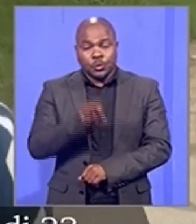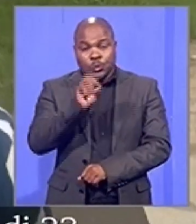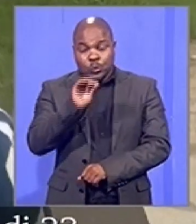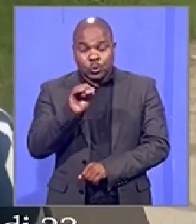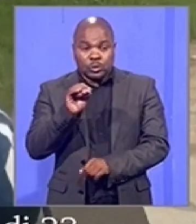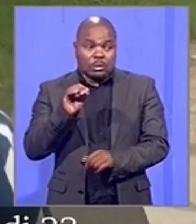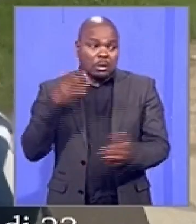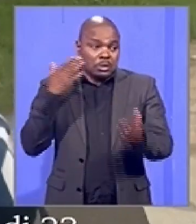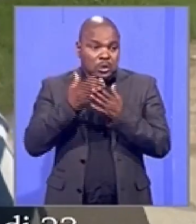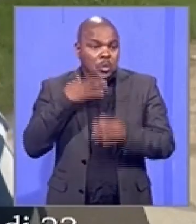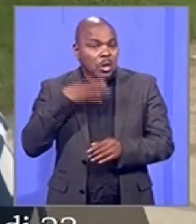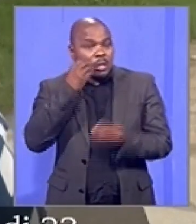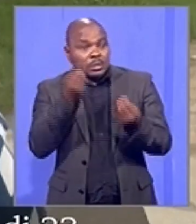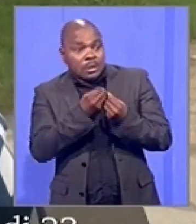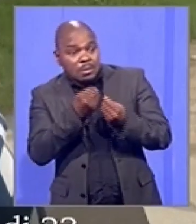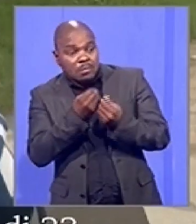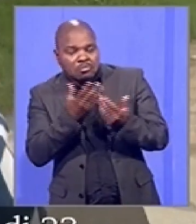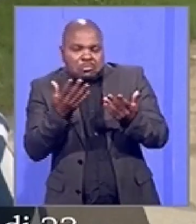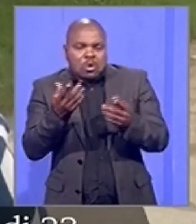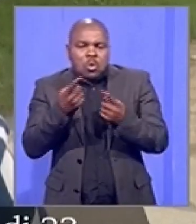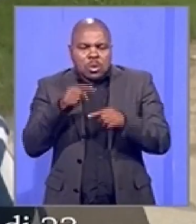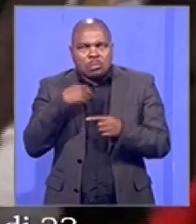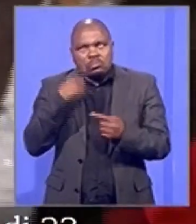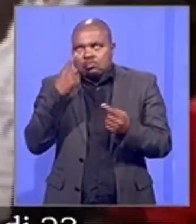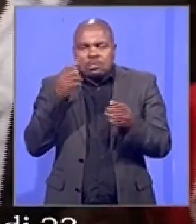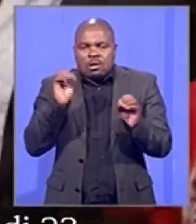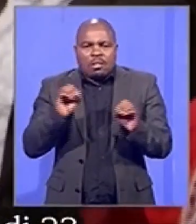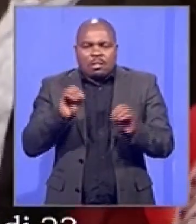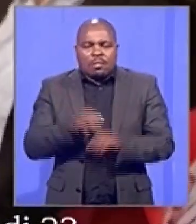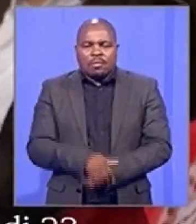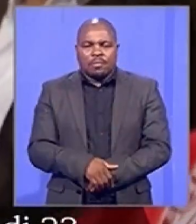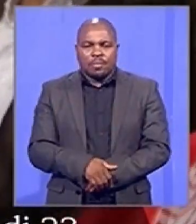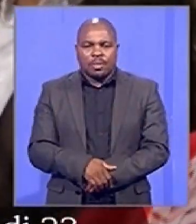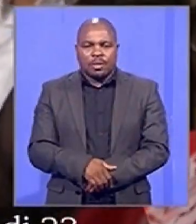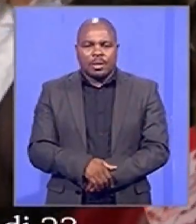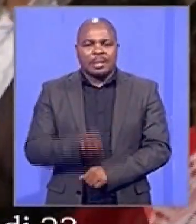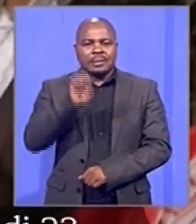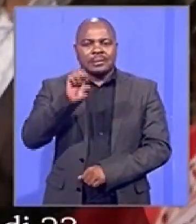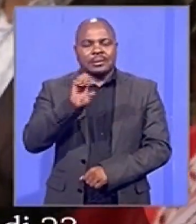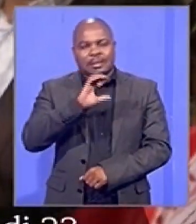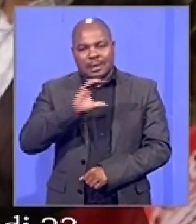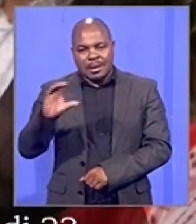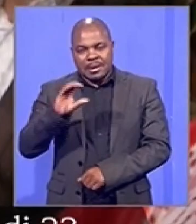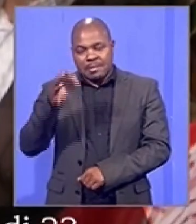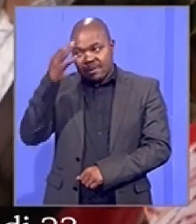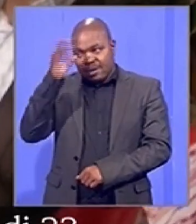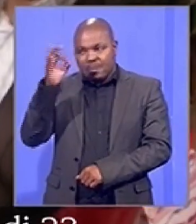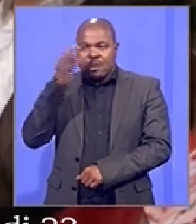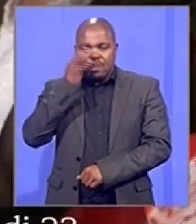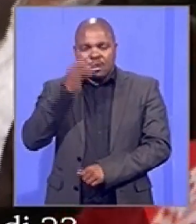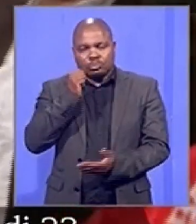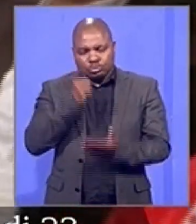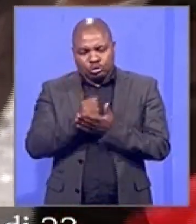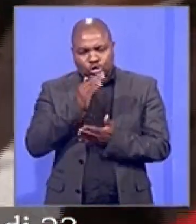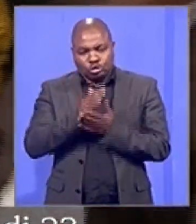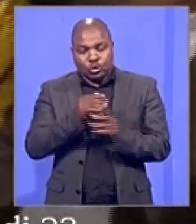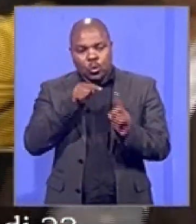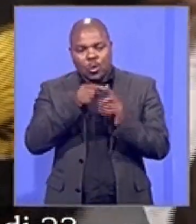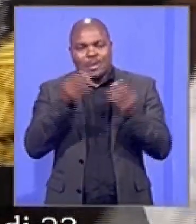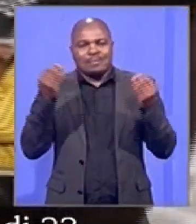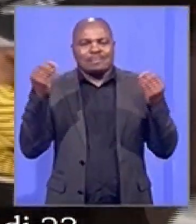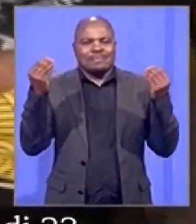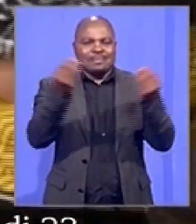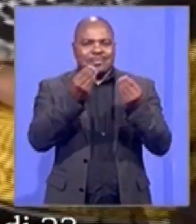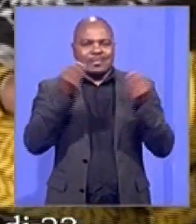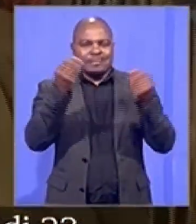until we are told otherwise, we are not expecting anything. Mmuso wa Eastern Cape o tlilo netefatsa hore khalala ena